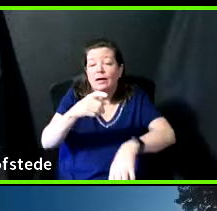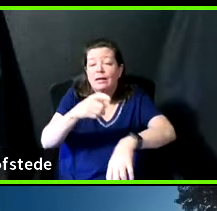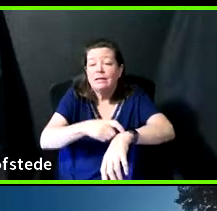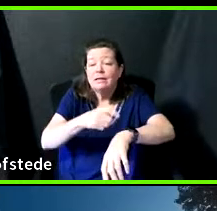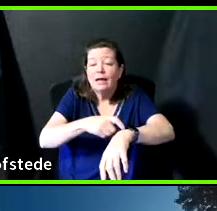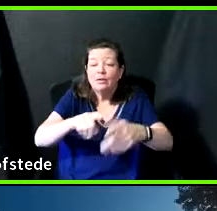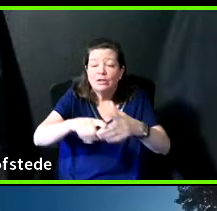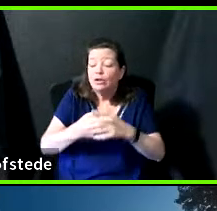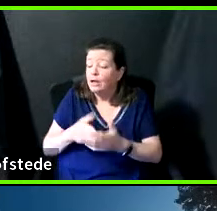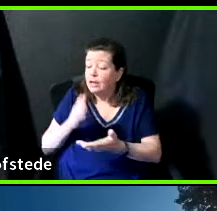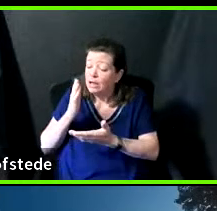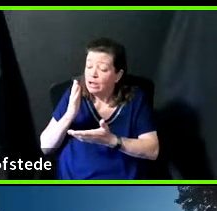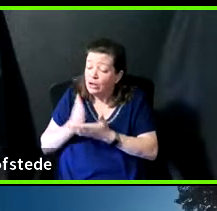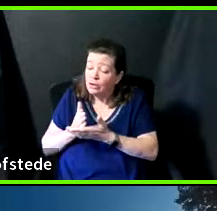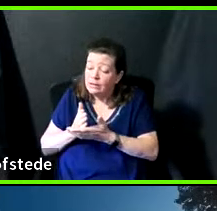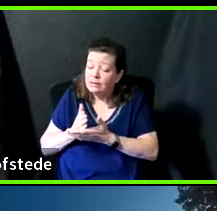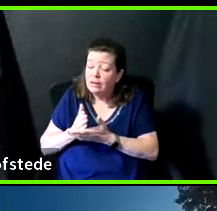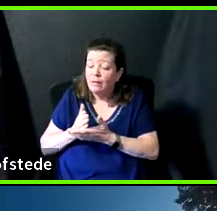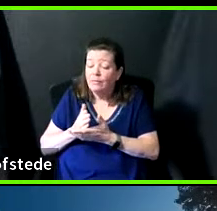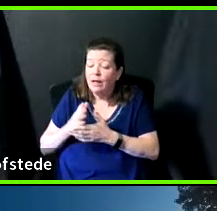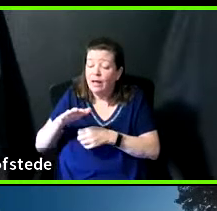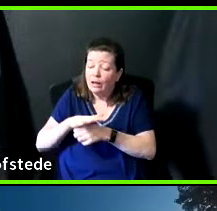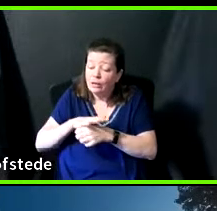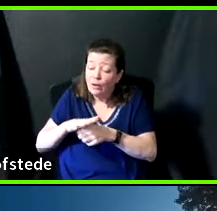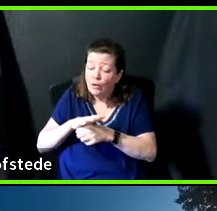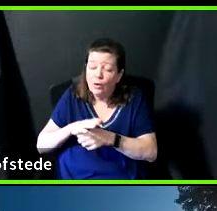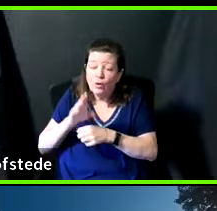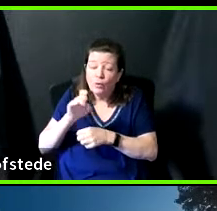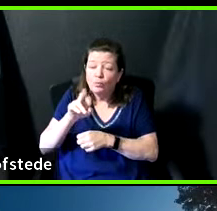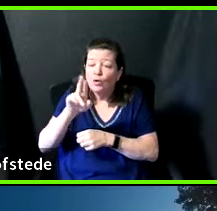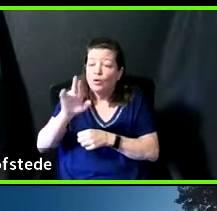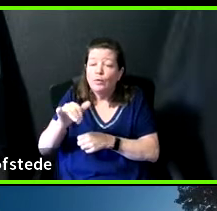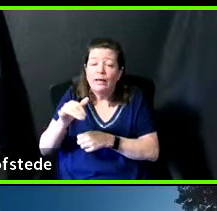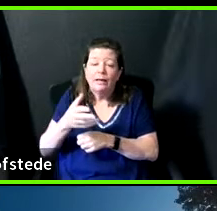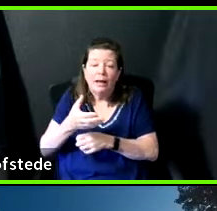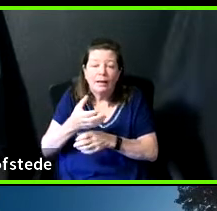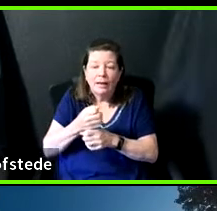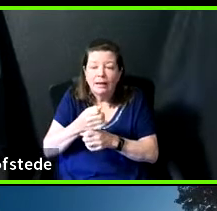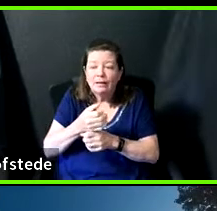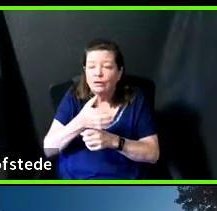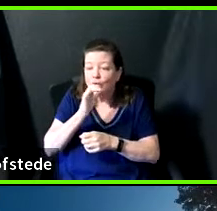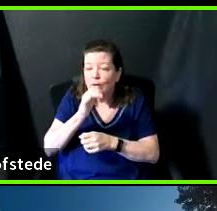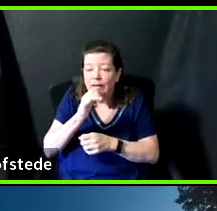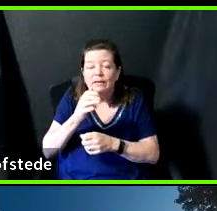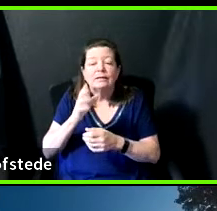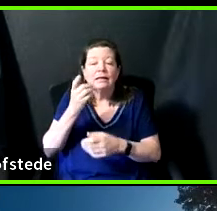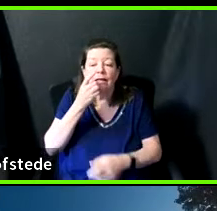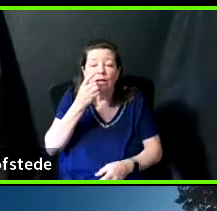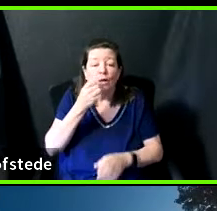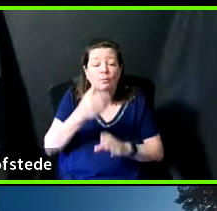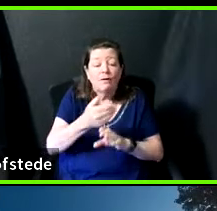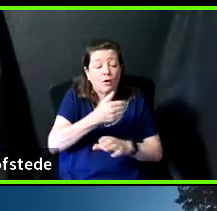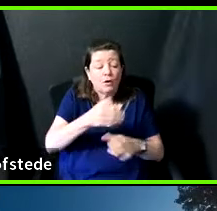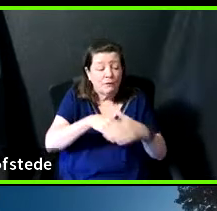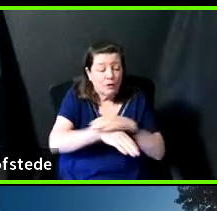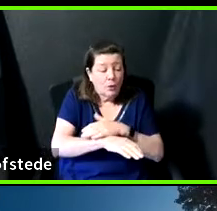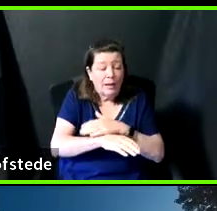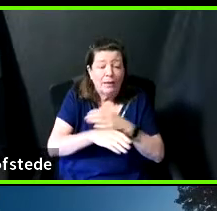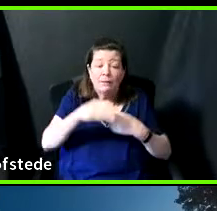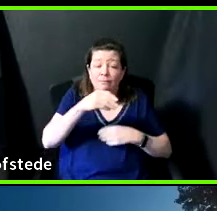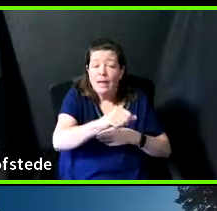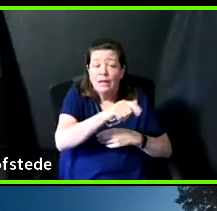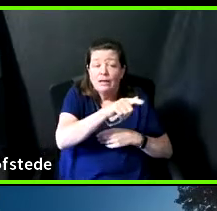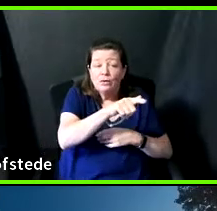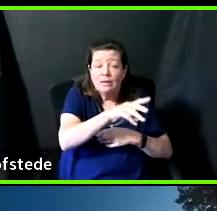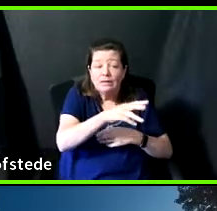You can stop off at like a local brewery and get drinks or dinner before you have to walk into the Moda Center and pay, $26 for